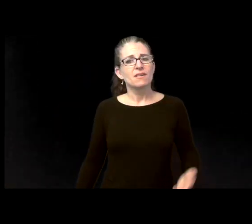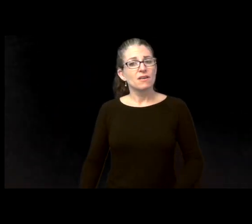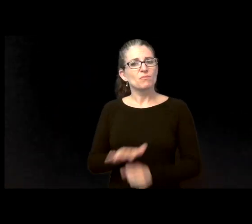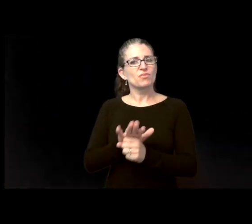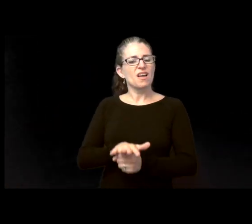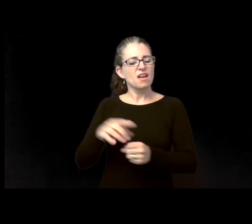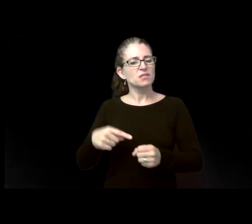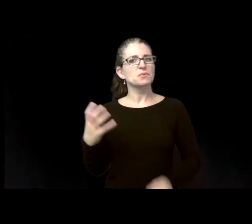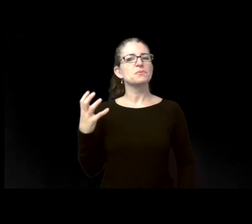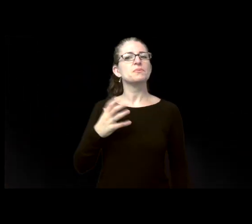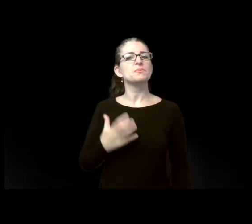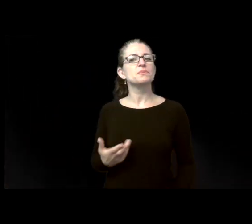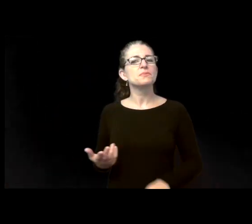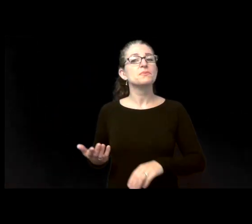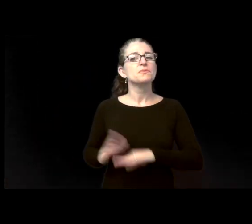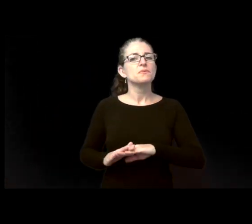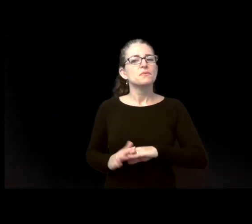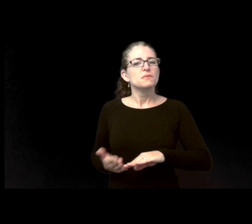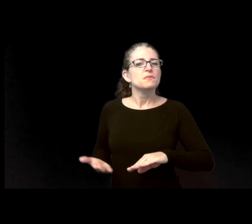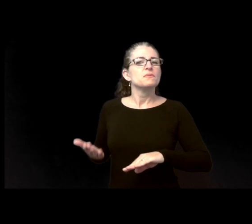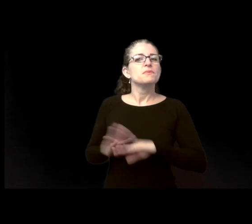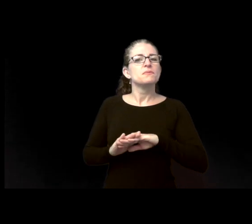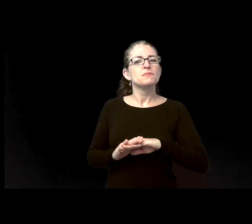come. The pressure, it increases